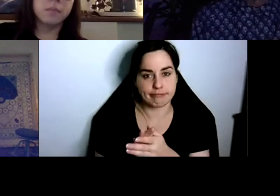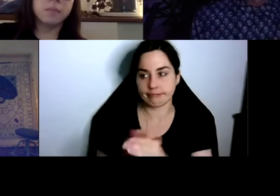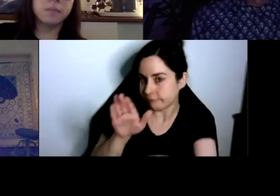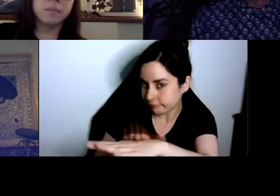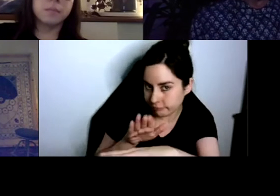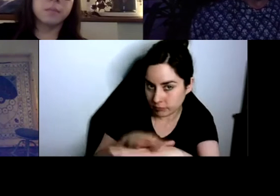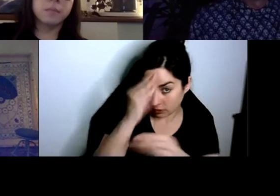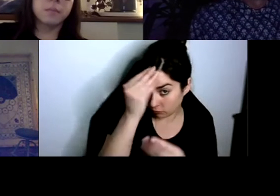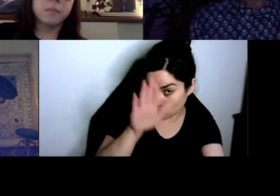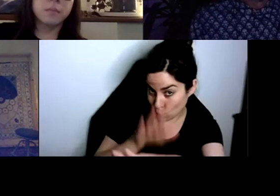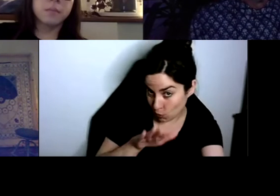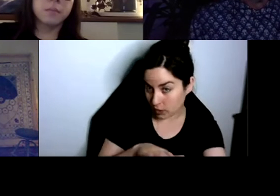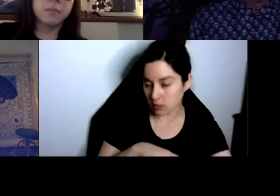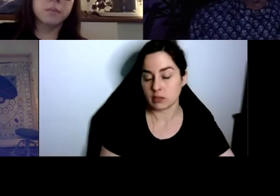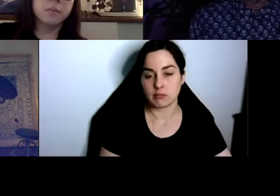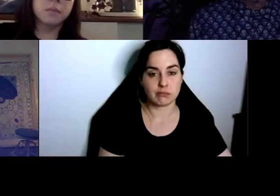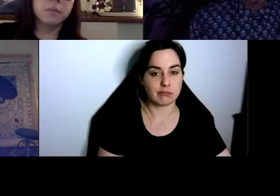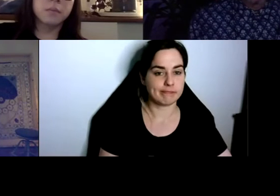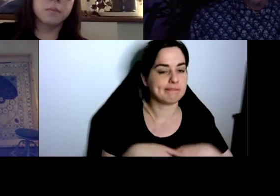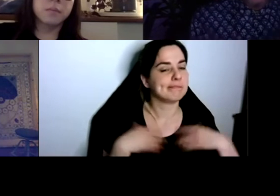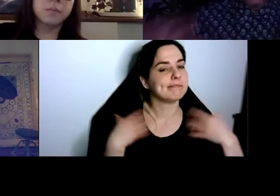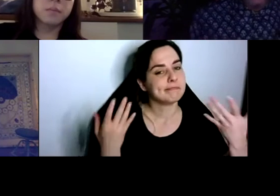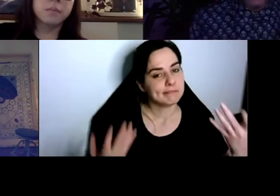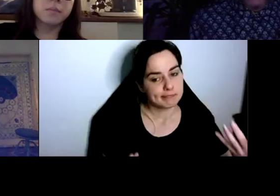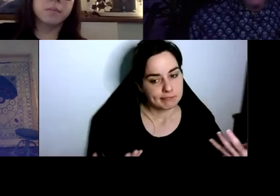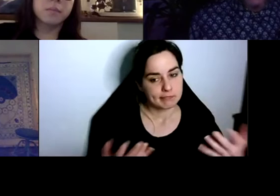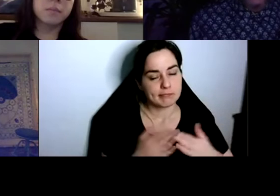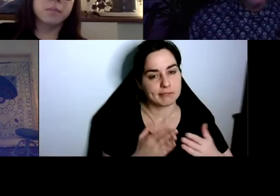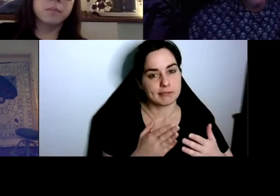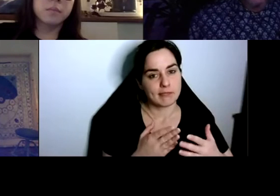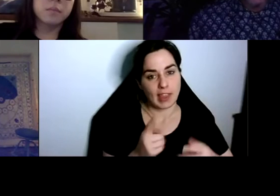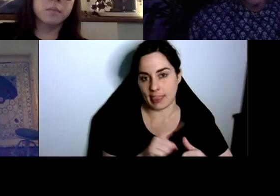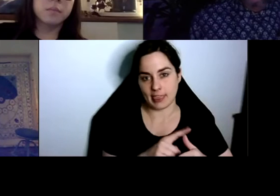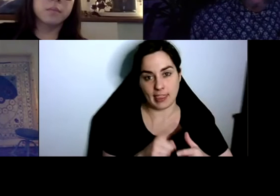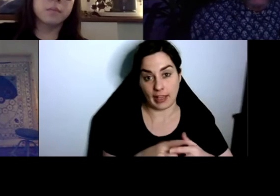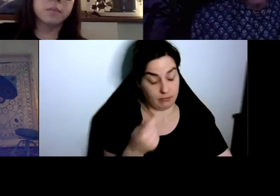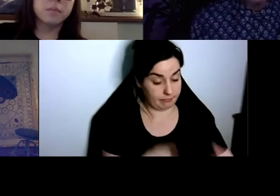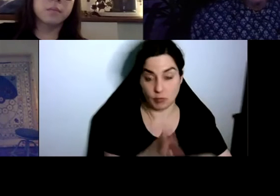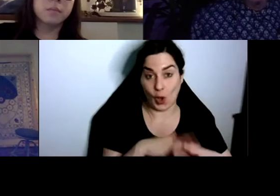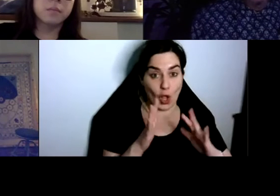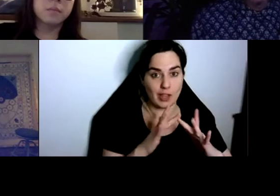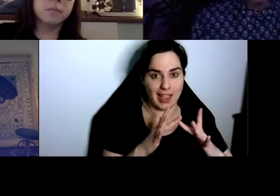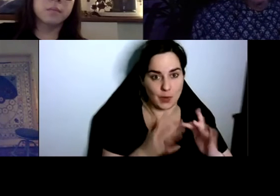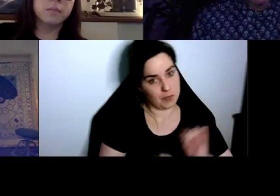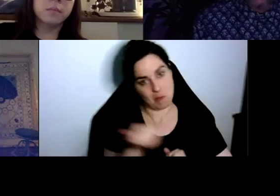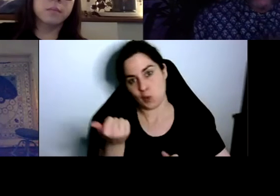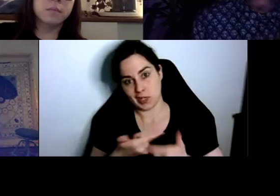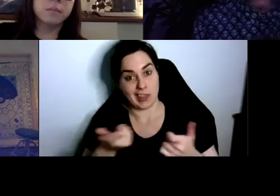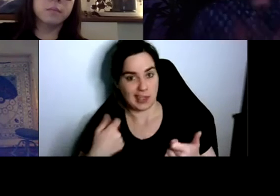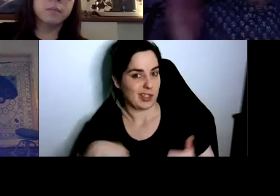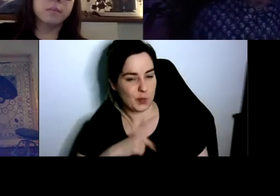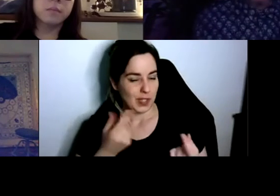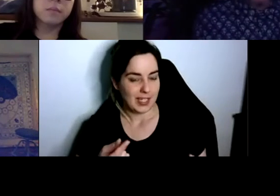right? But then when you throw everything online, which we mostly did, it's like, as you all